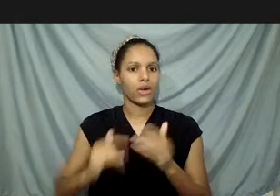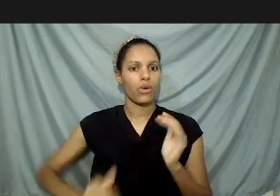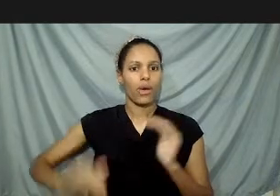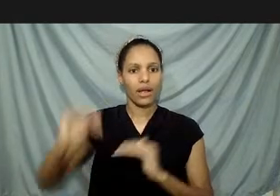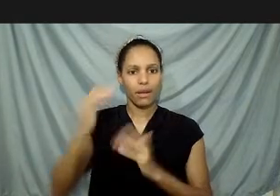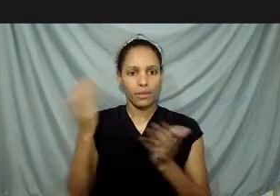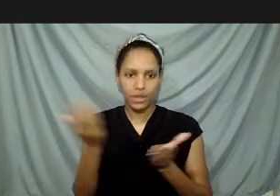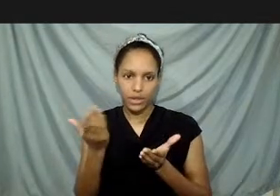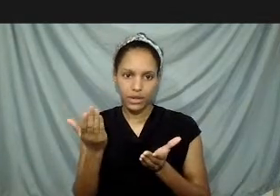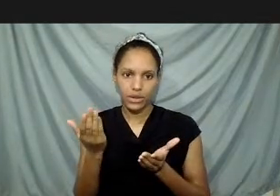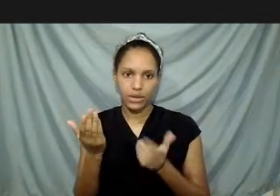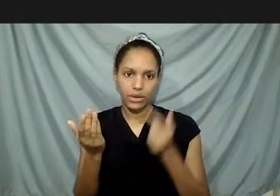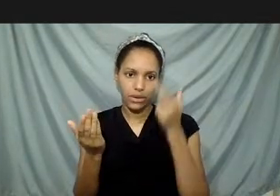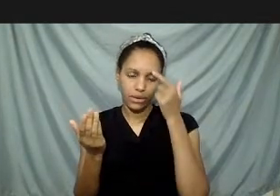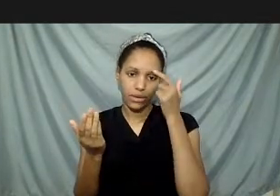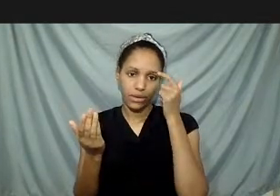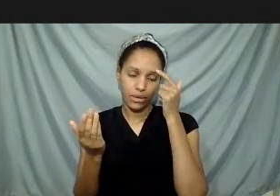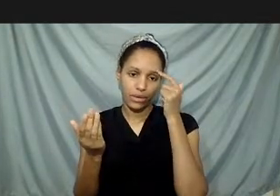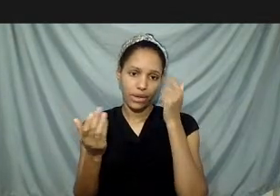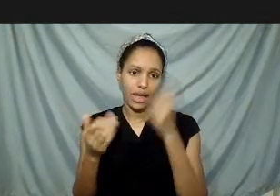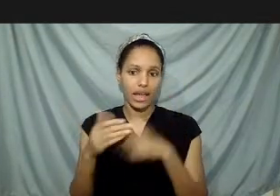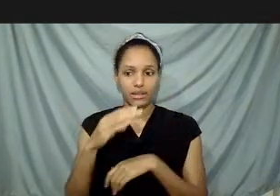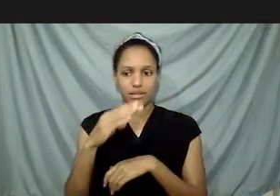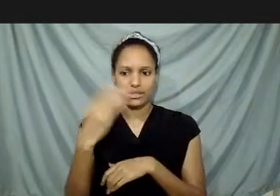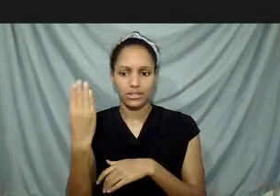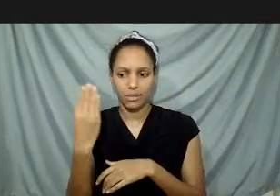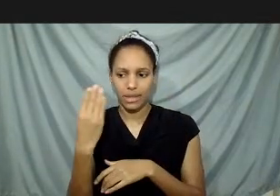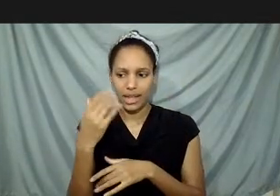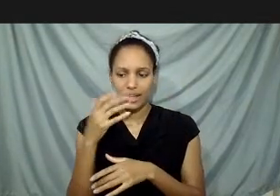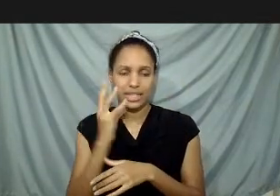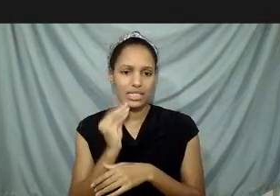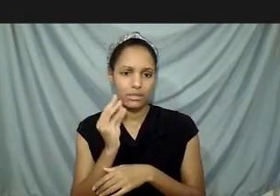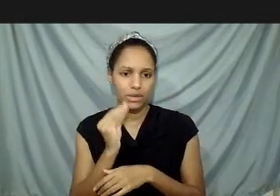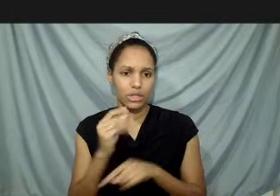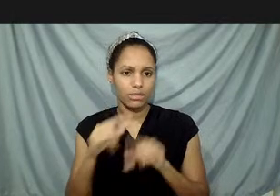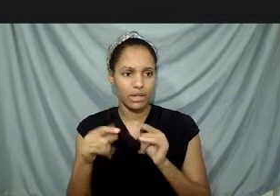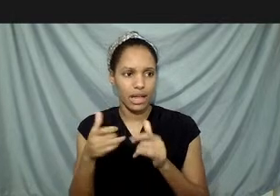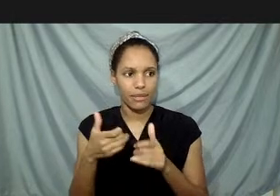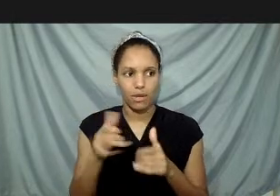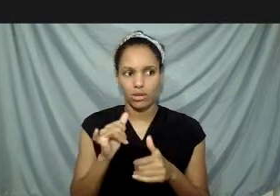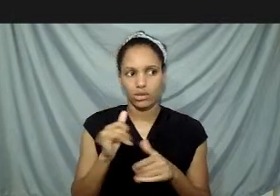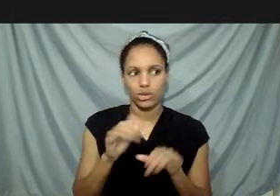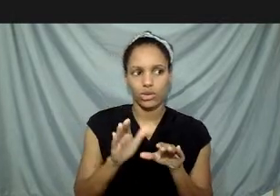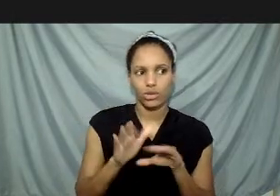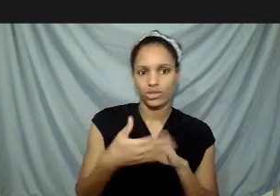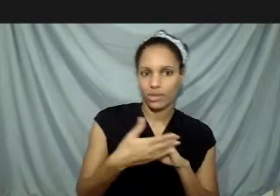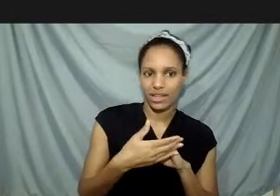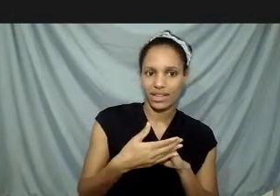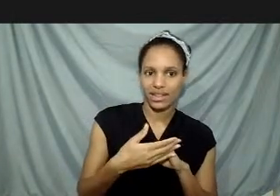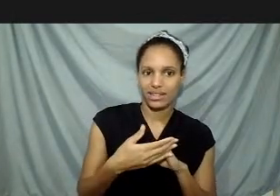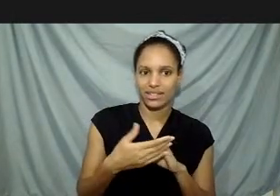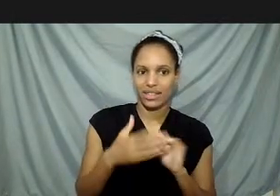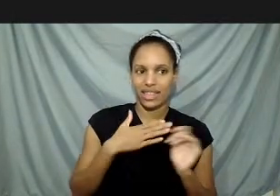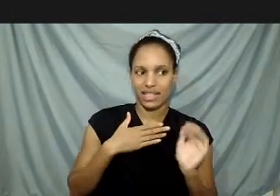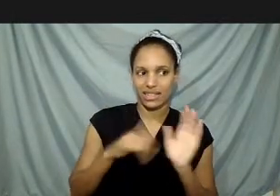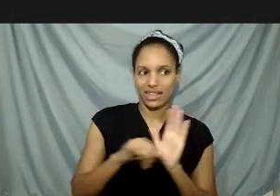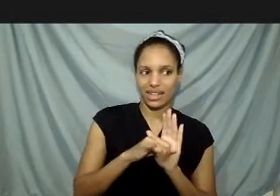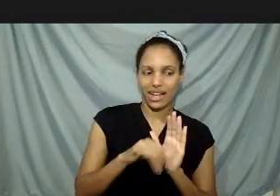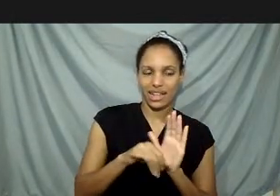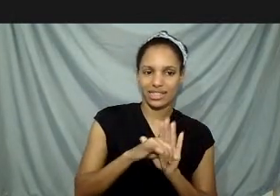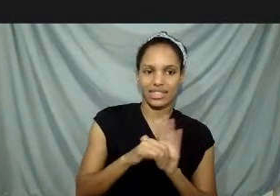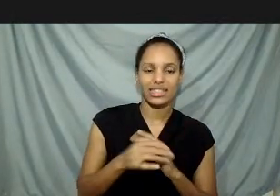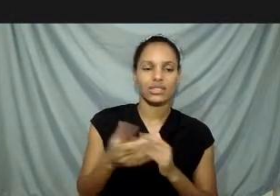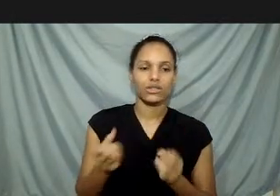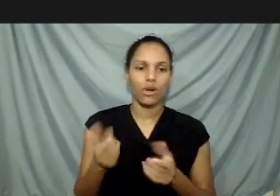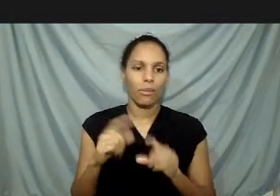having a Black American experience, even though I have a Jamaican identity, but then still